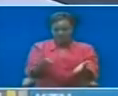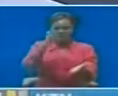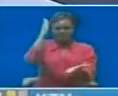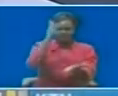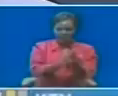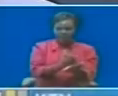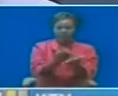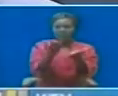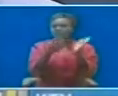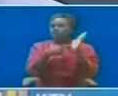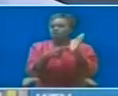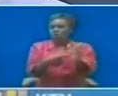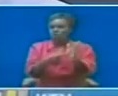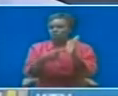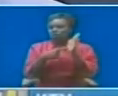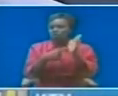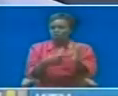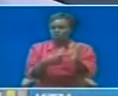will bear us all